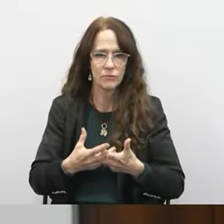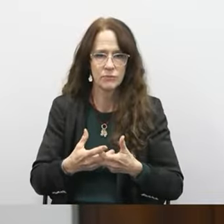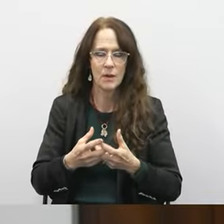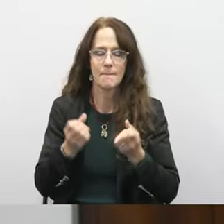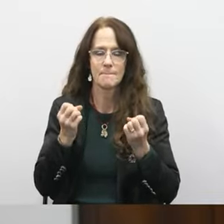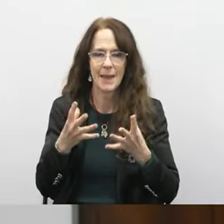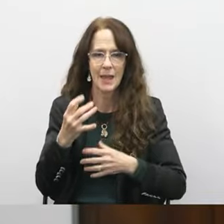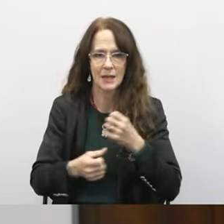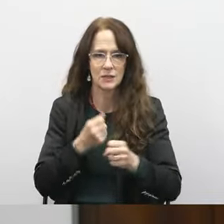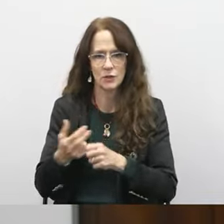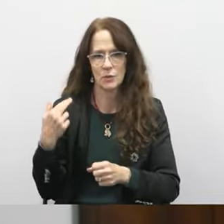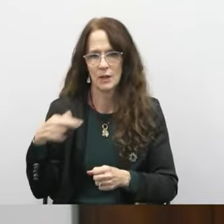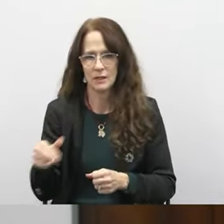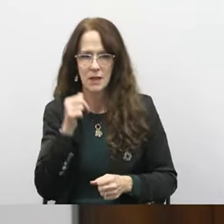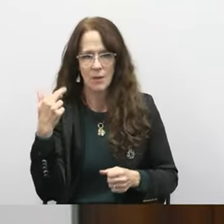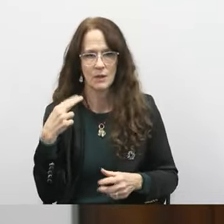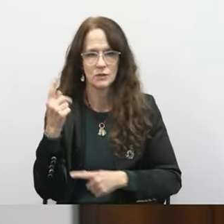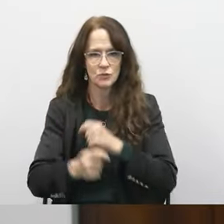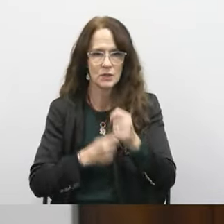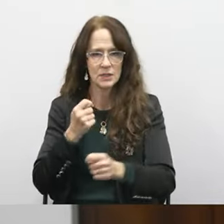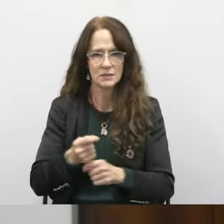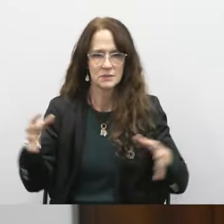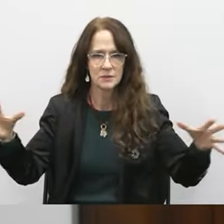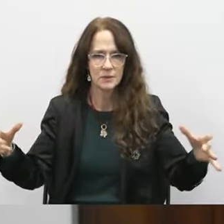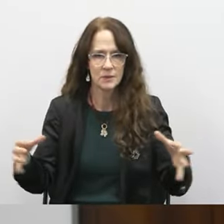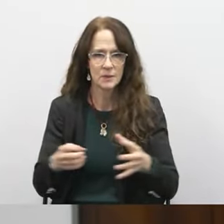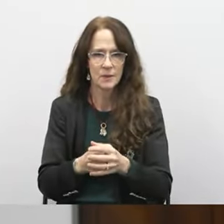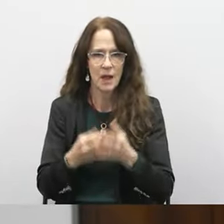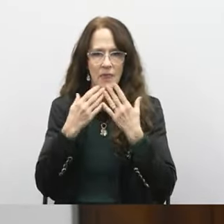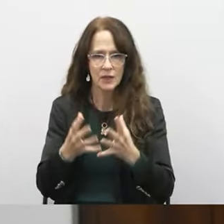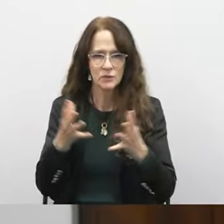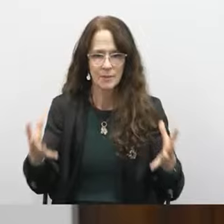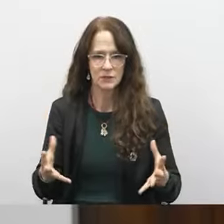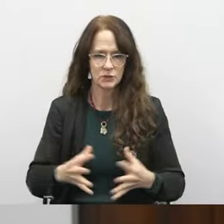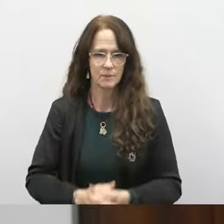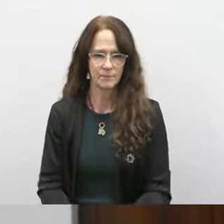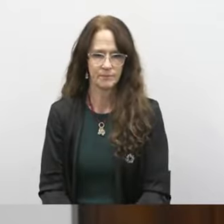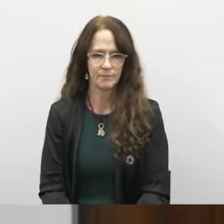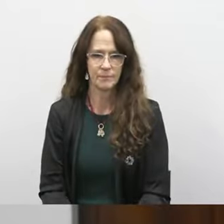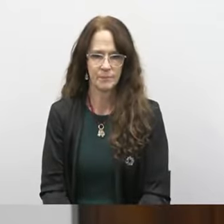of religious and non-religious traditions and celebrations. Thank you all so much.